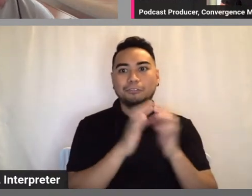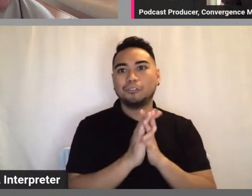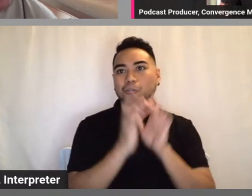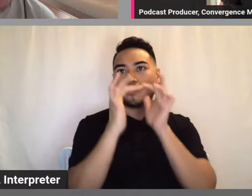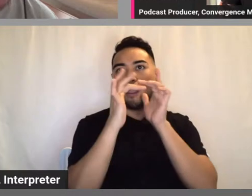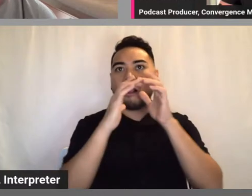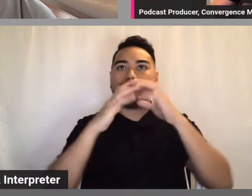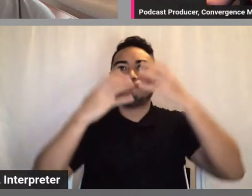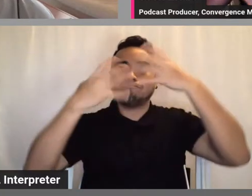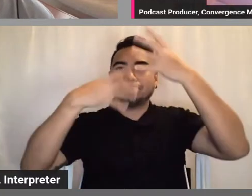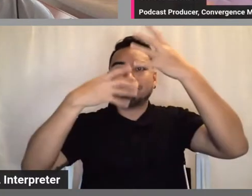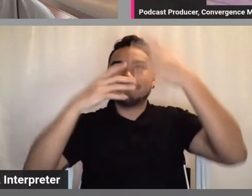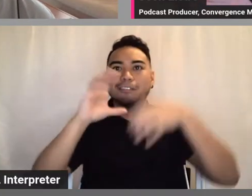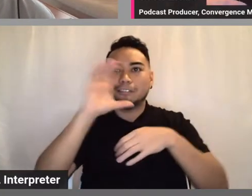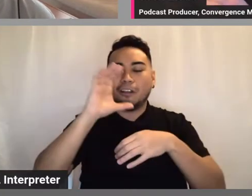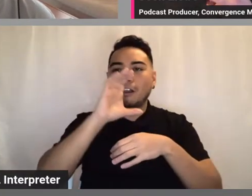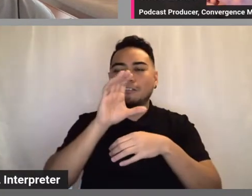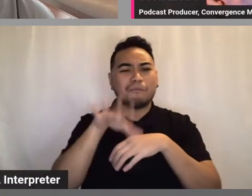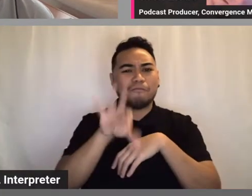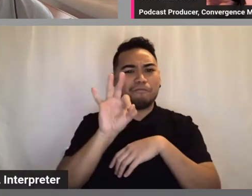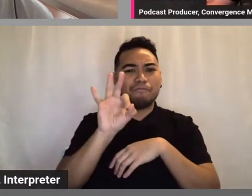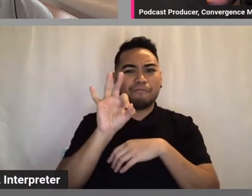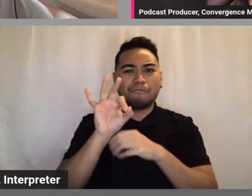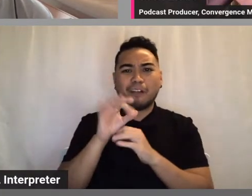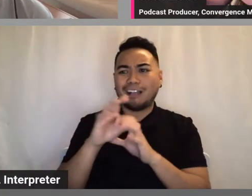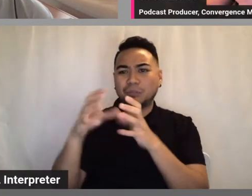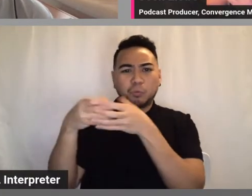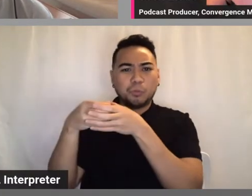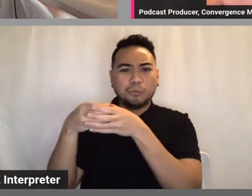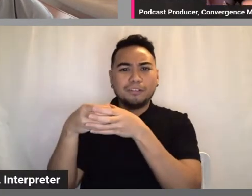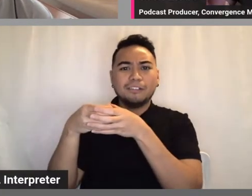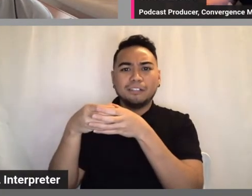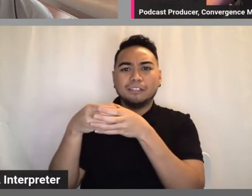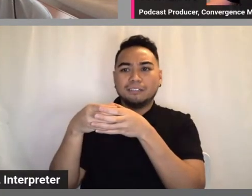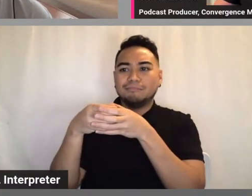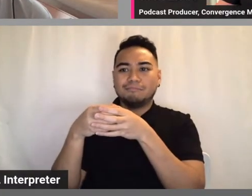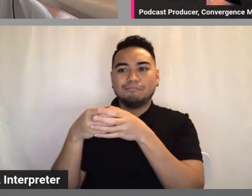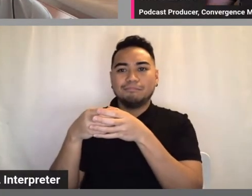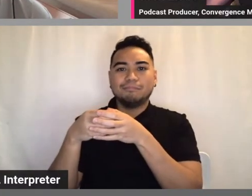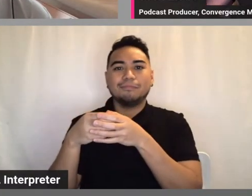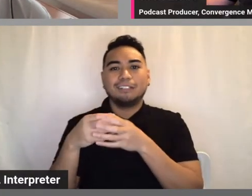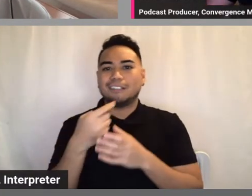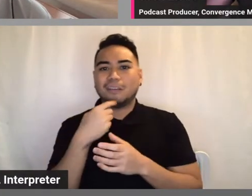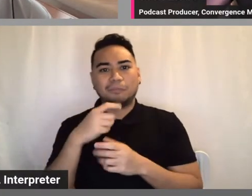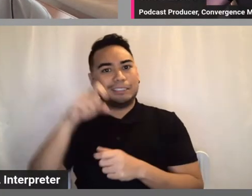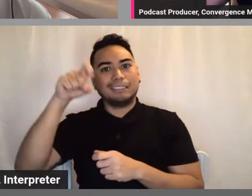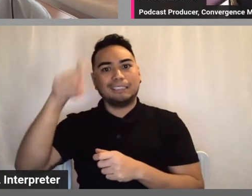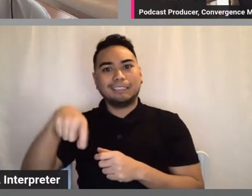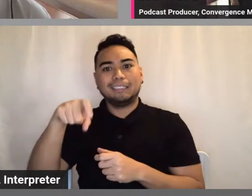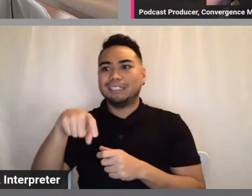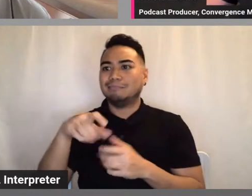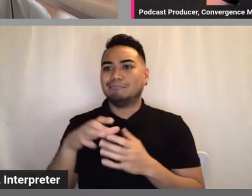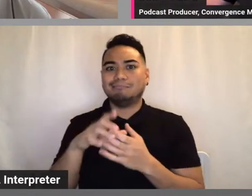where there's a sect that says, you know, we need to really take drastic action towards like some big revolution